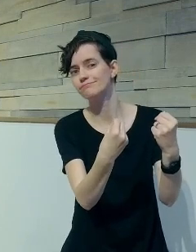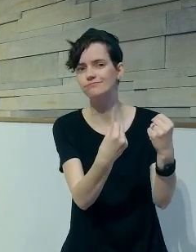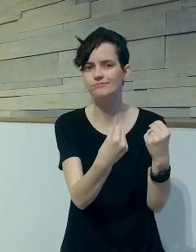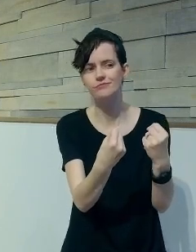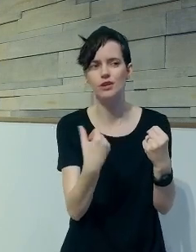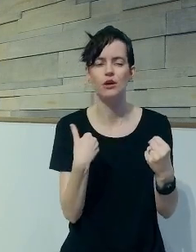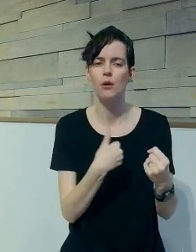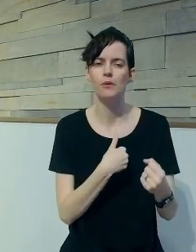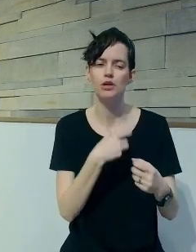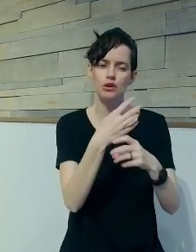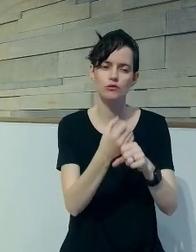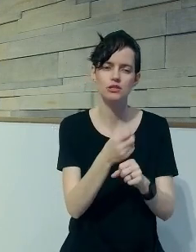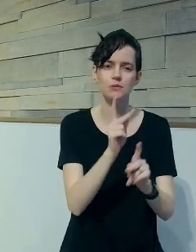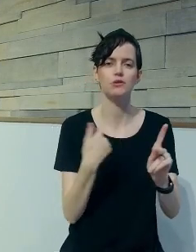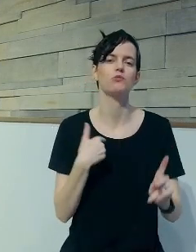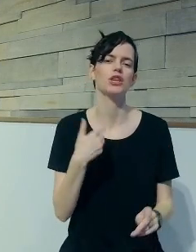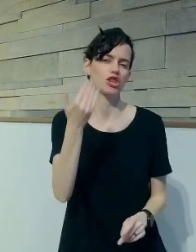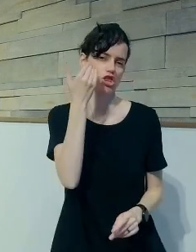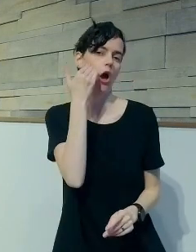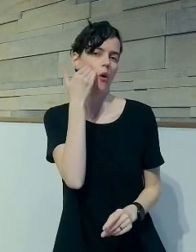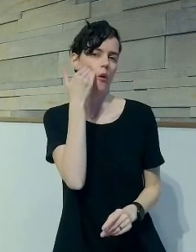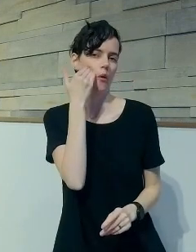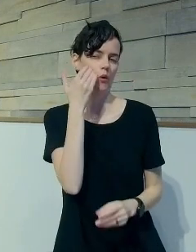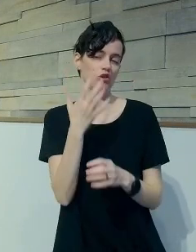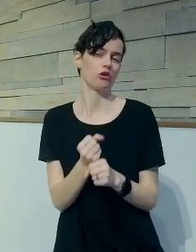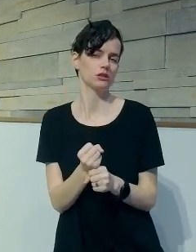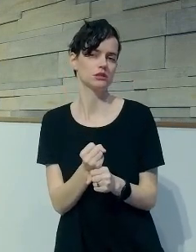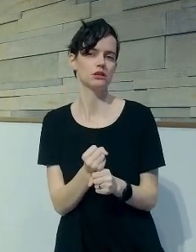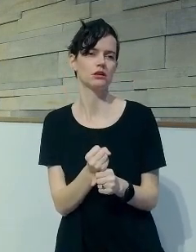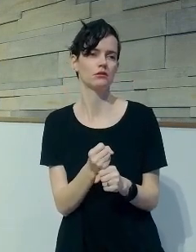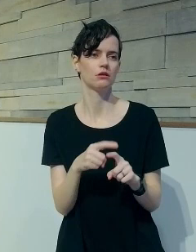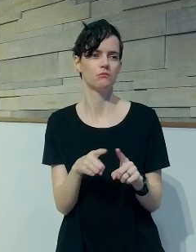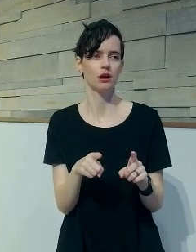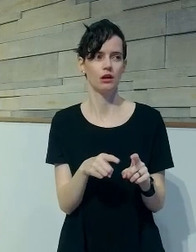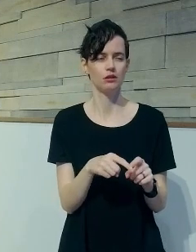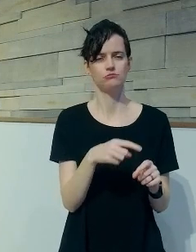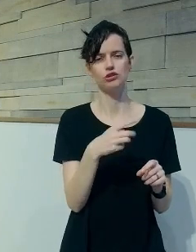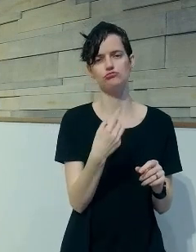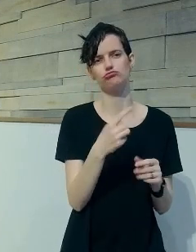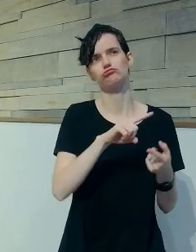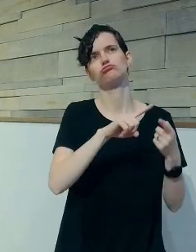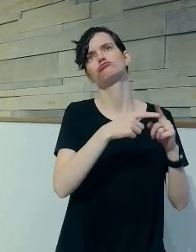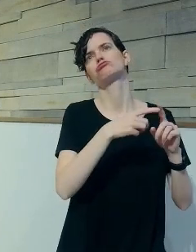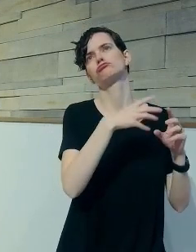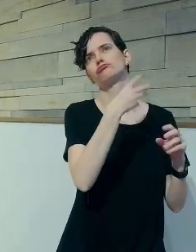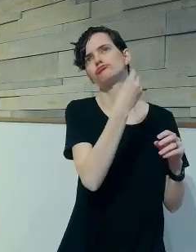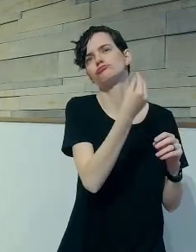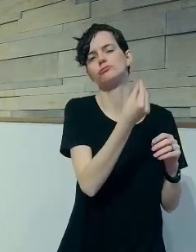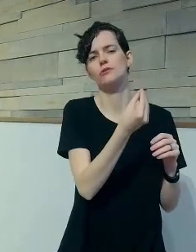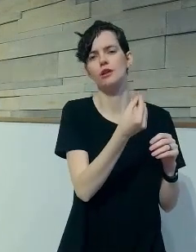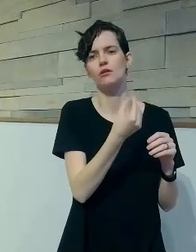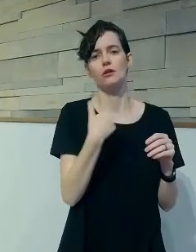We give more trust to those we know, don't we? And we don't trust acquaintances as much. And we have been taught